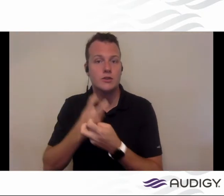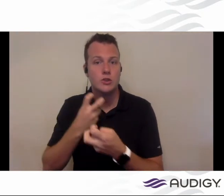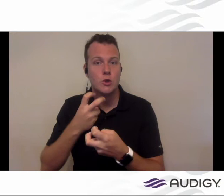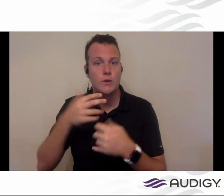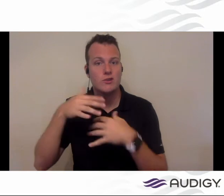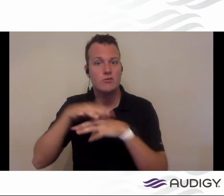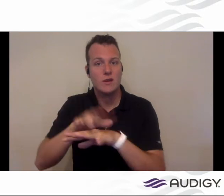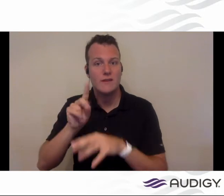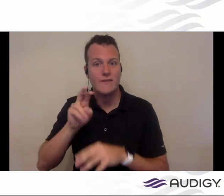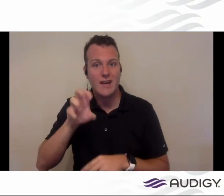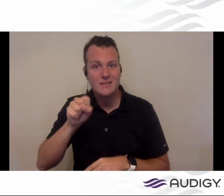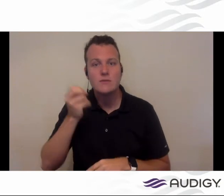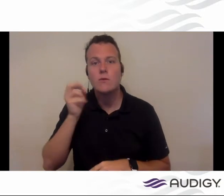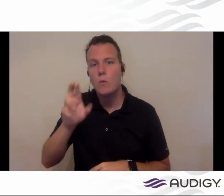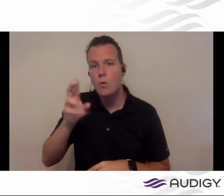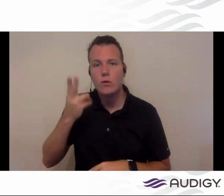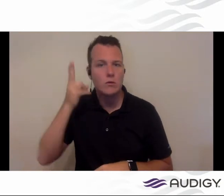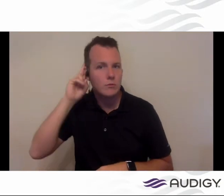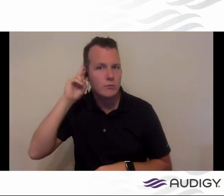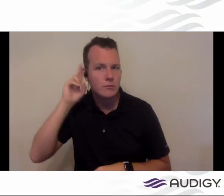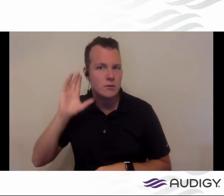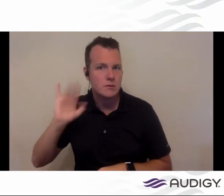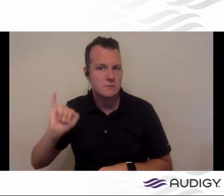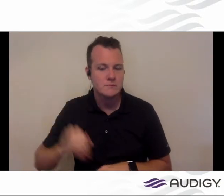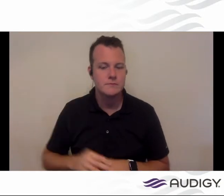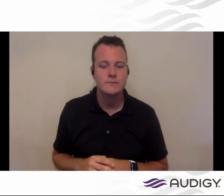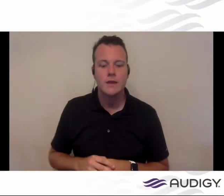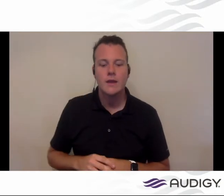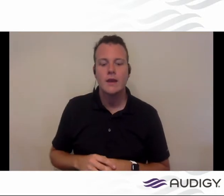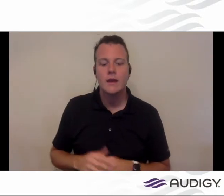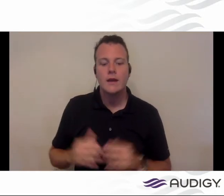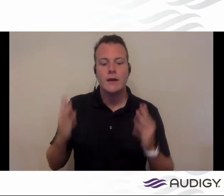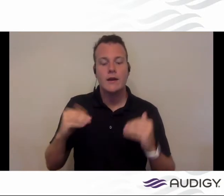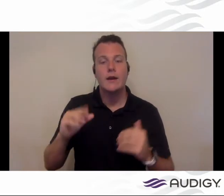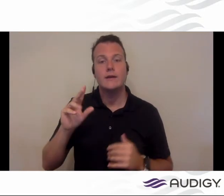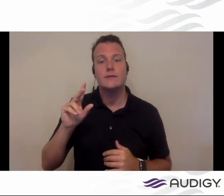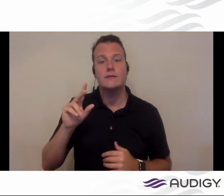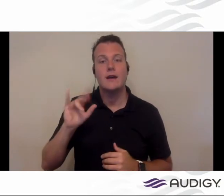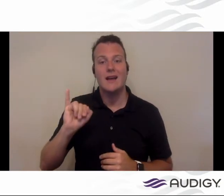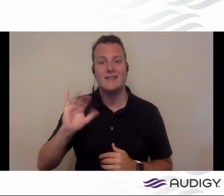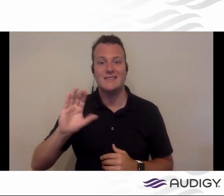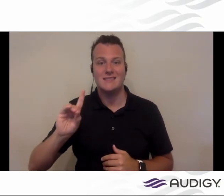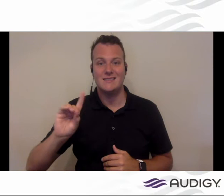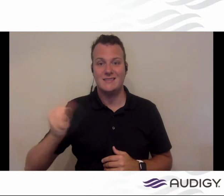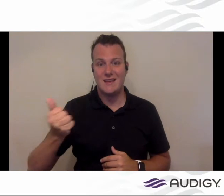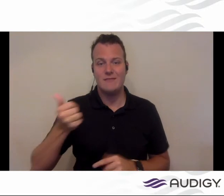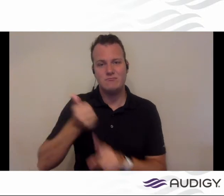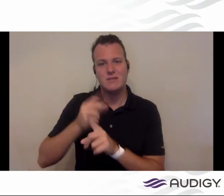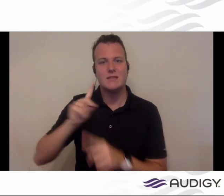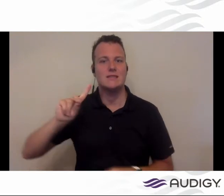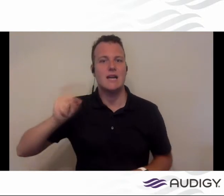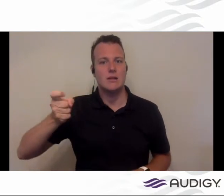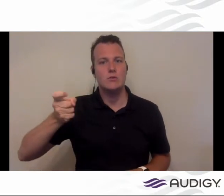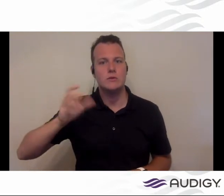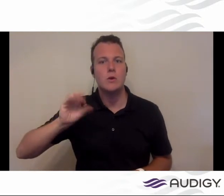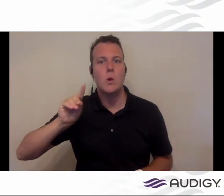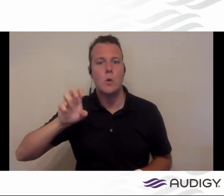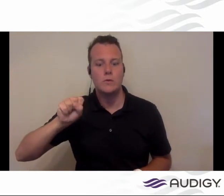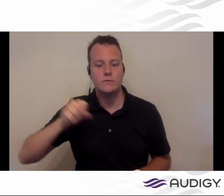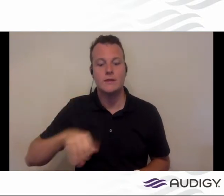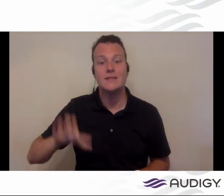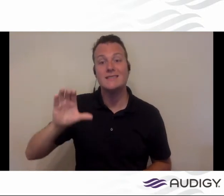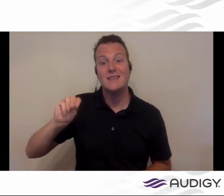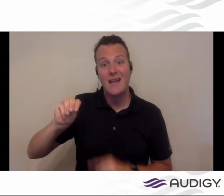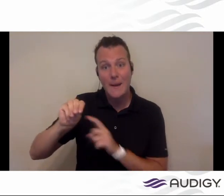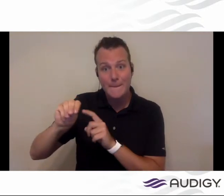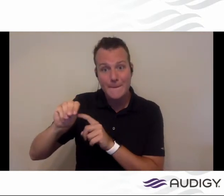cochlear implants. And then the diagnosis codes or disease codes are the ICD-10 CM. CM is